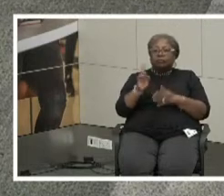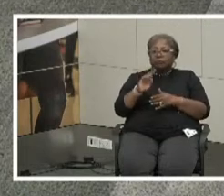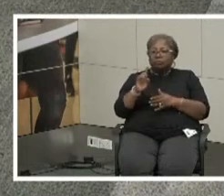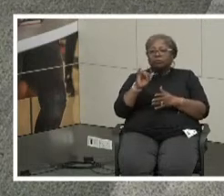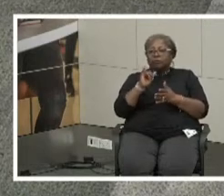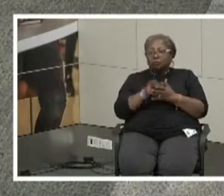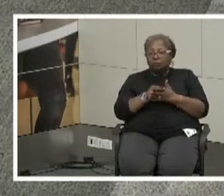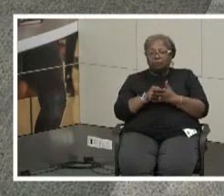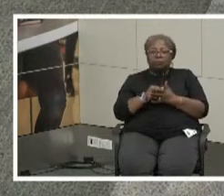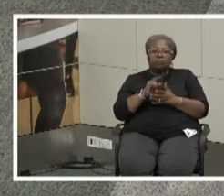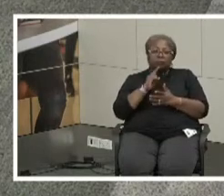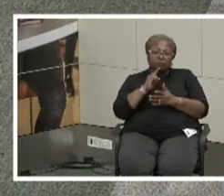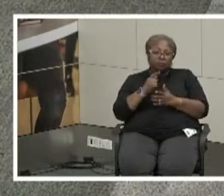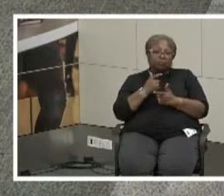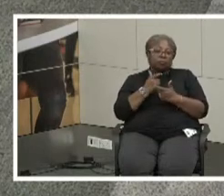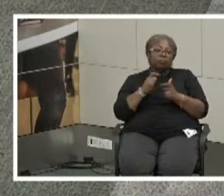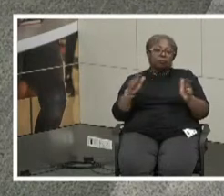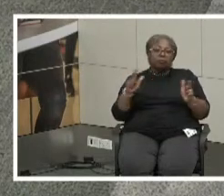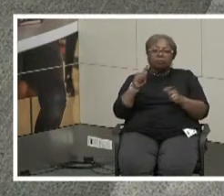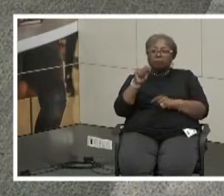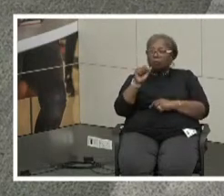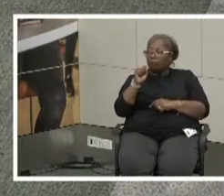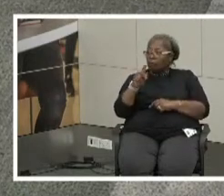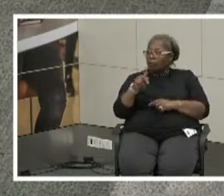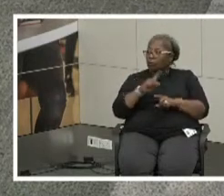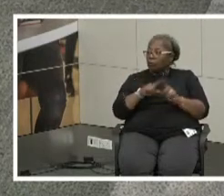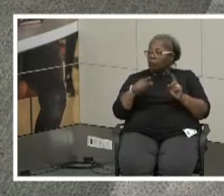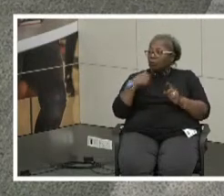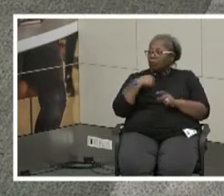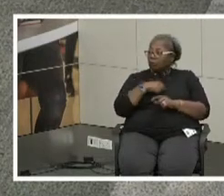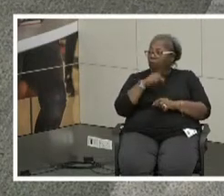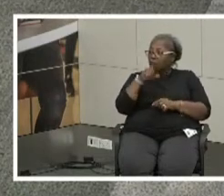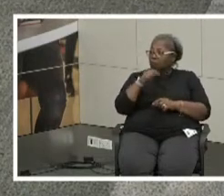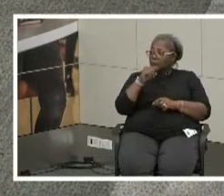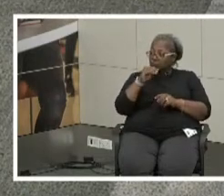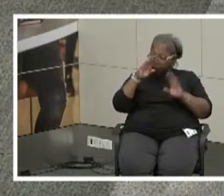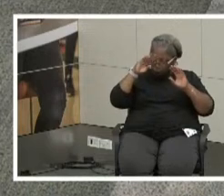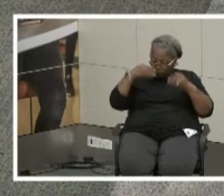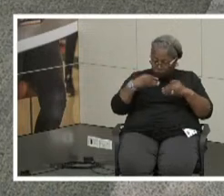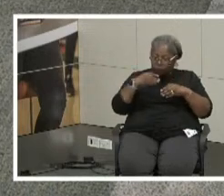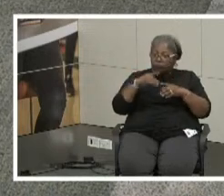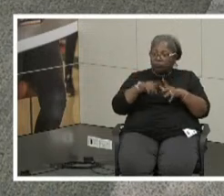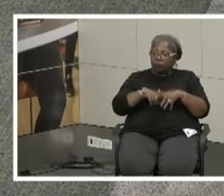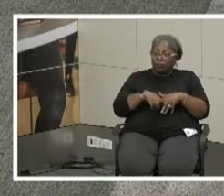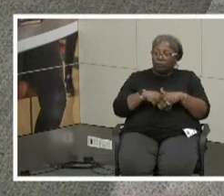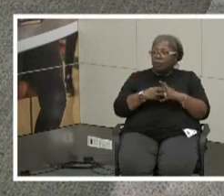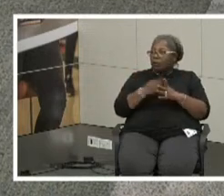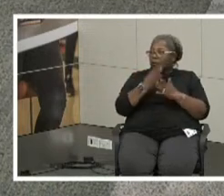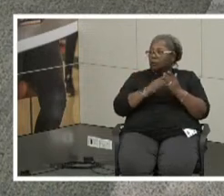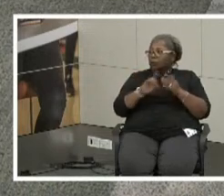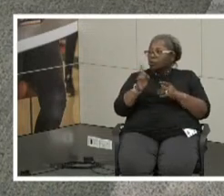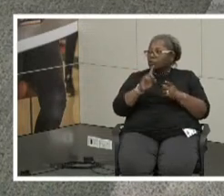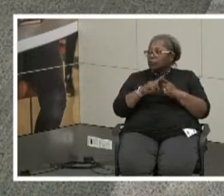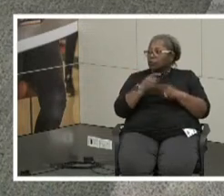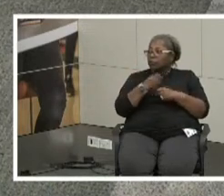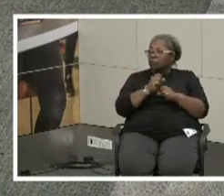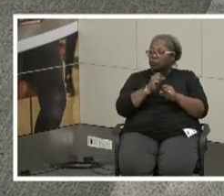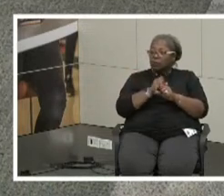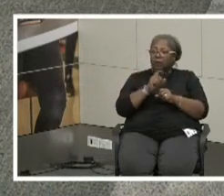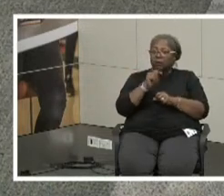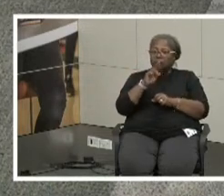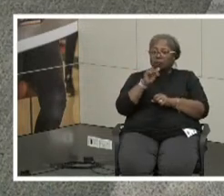this is a a massive task however we have to Target begin somewhere to to make